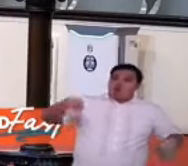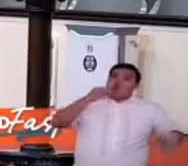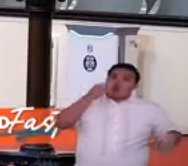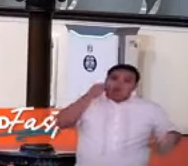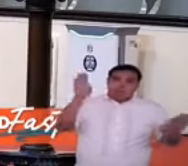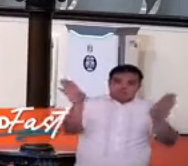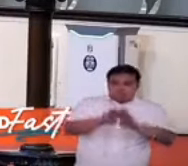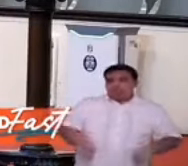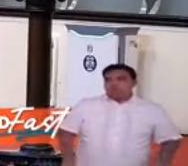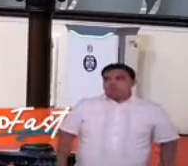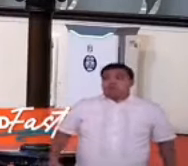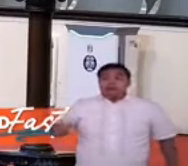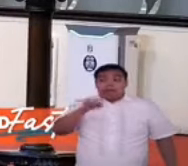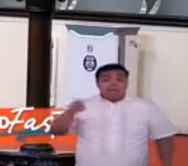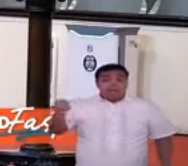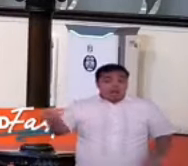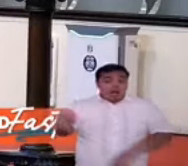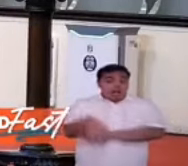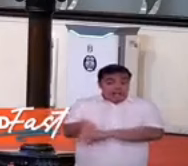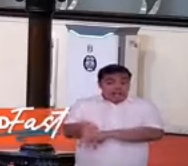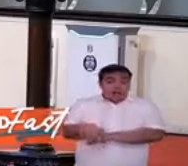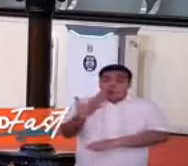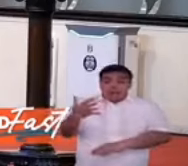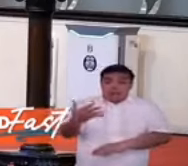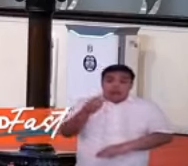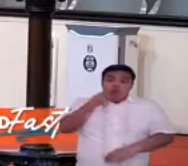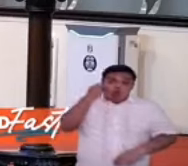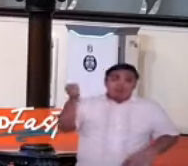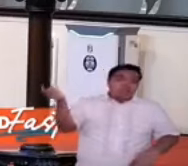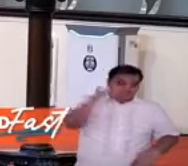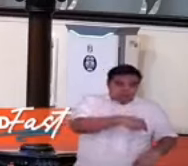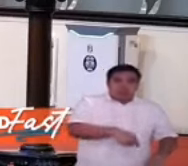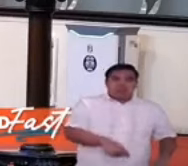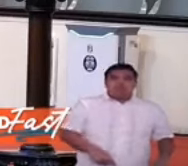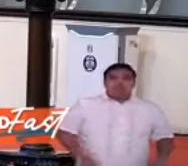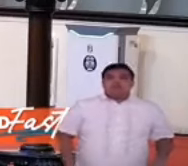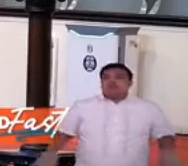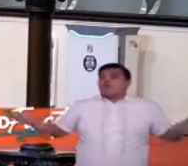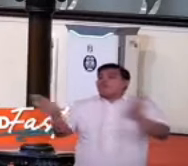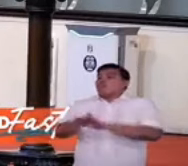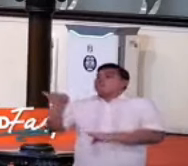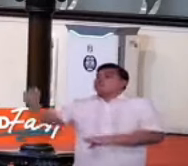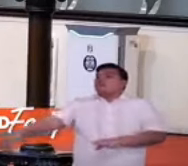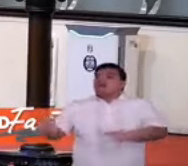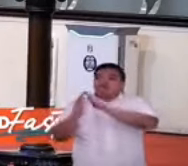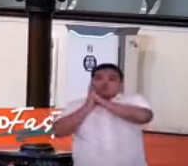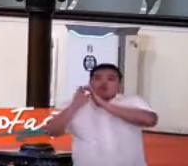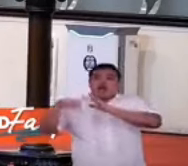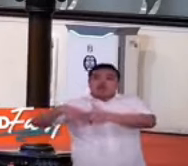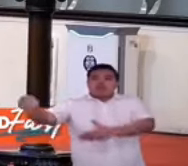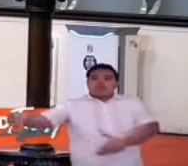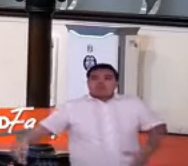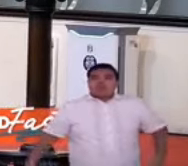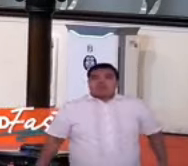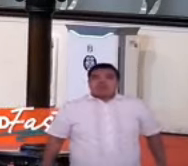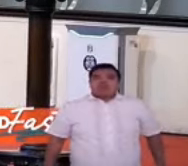by 9 o'clock, usahay, the show ends at 9. But I have to be there at 9. So I will not